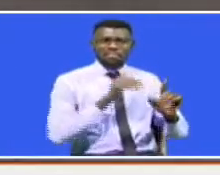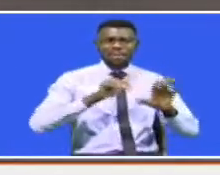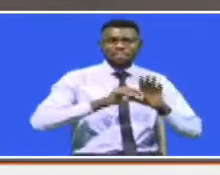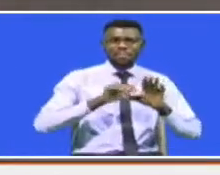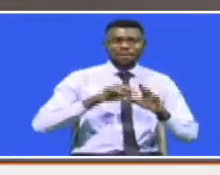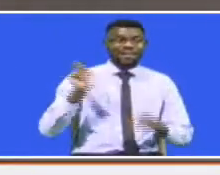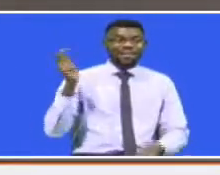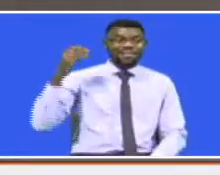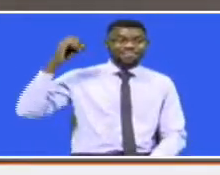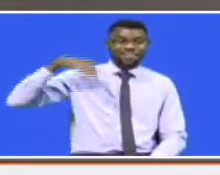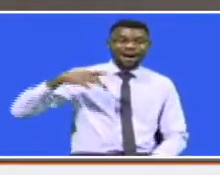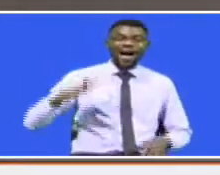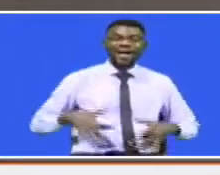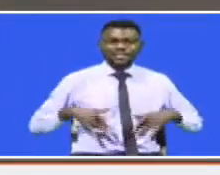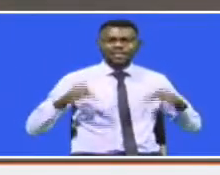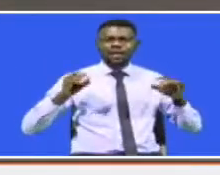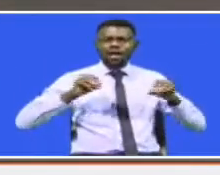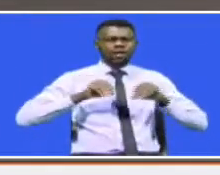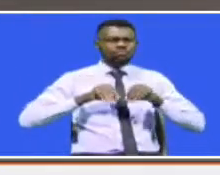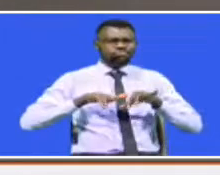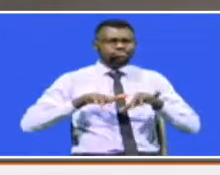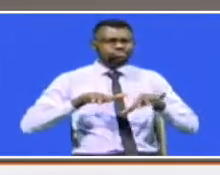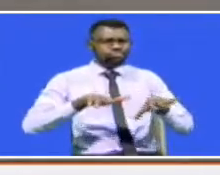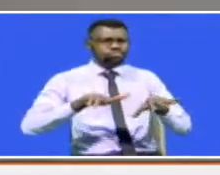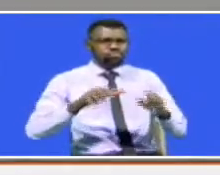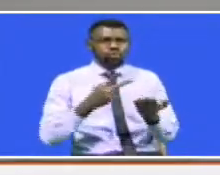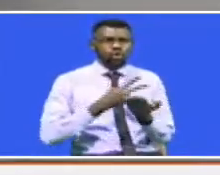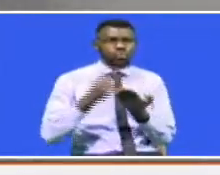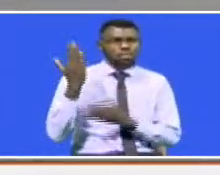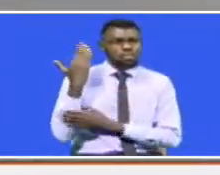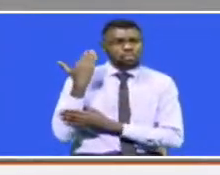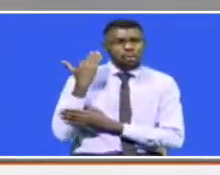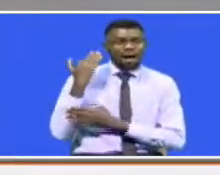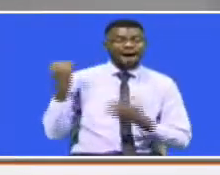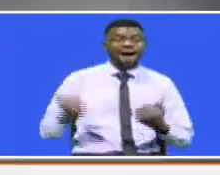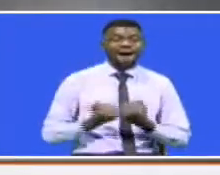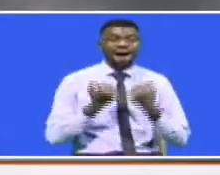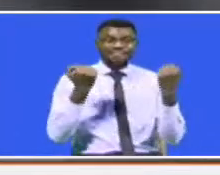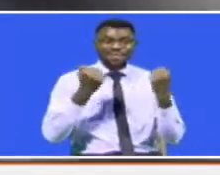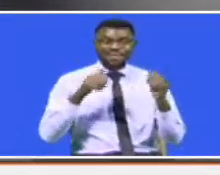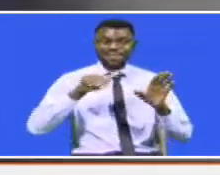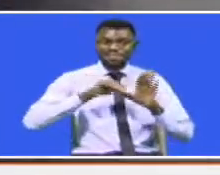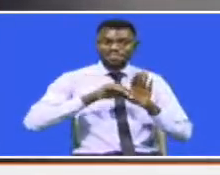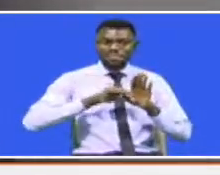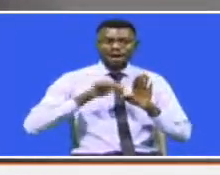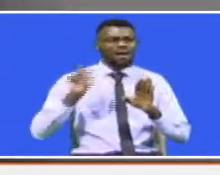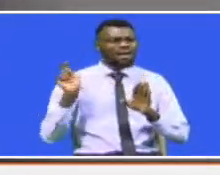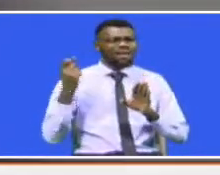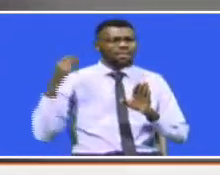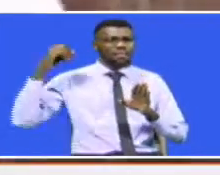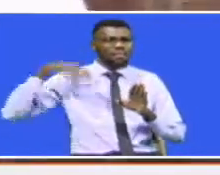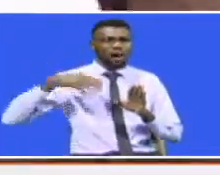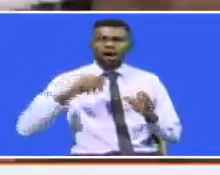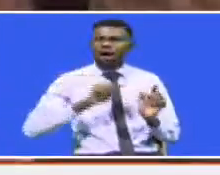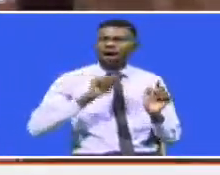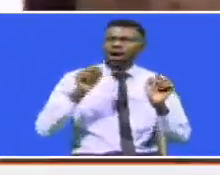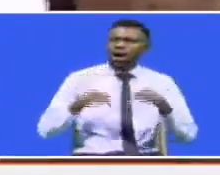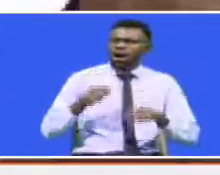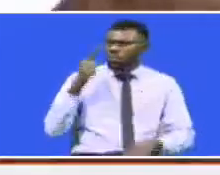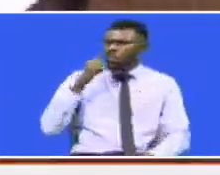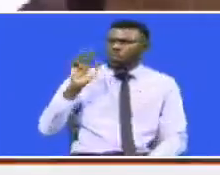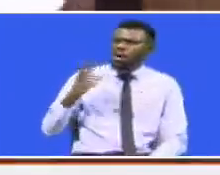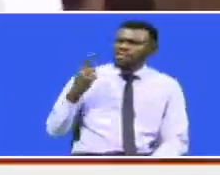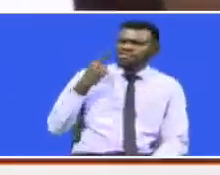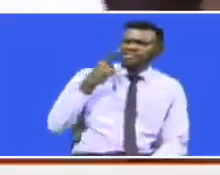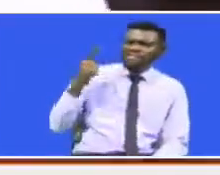went viral 2 weeks ago on Monday, July 3rd, after Kenya Power officials disconnected illegal connection in the MP's home